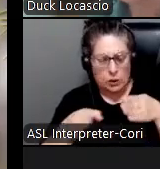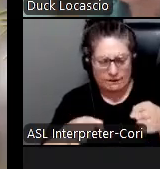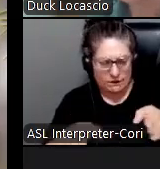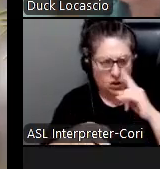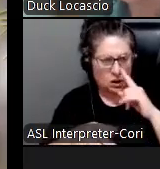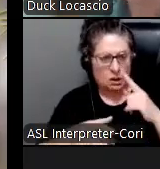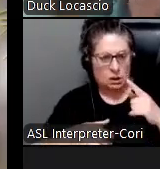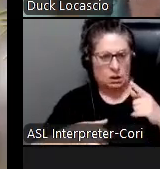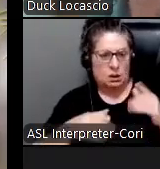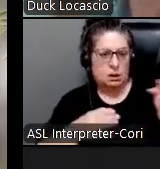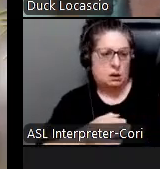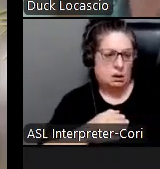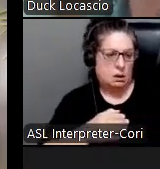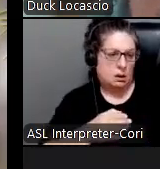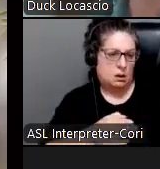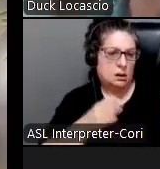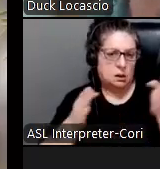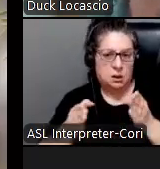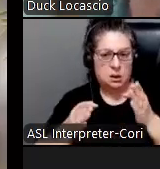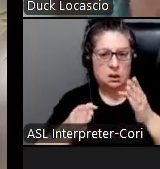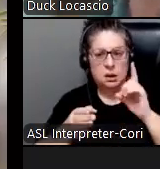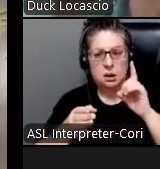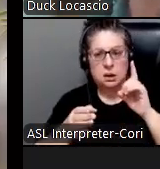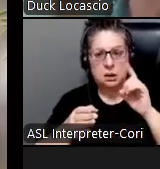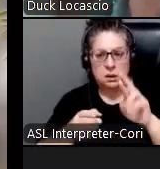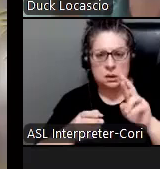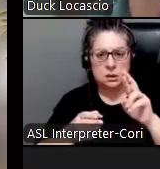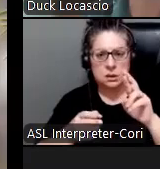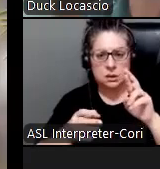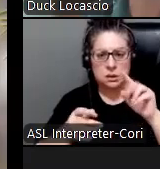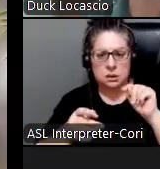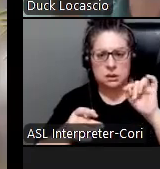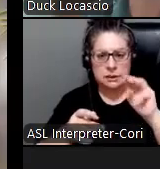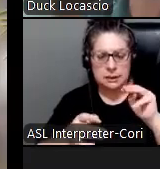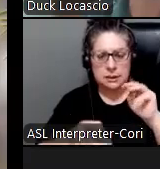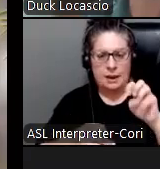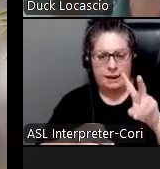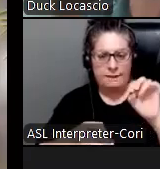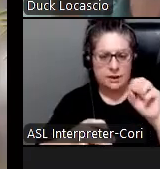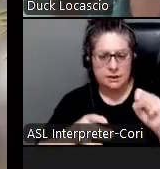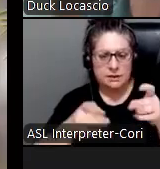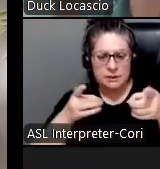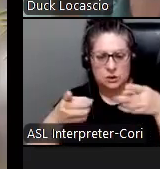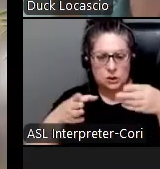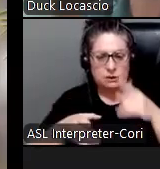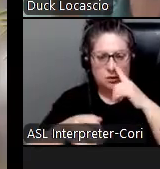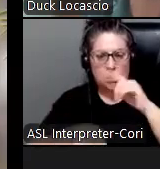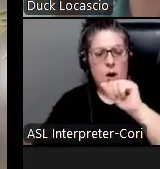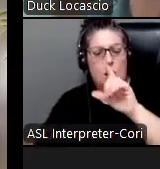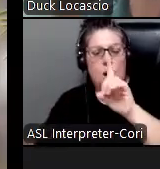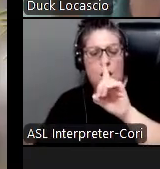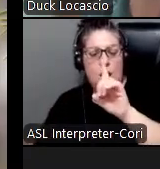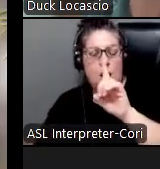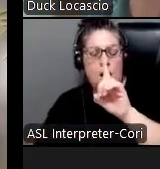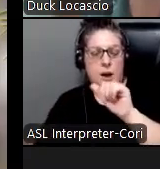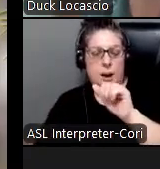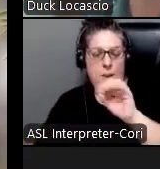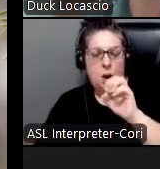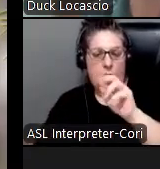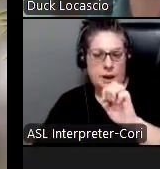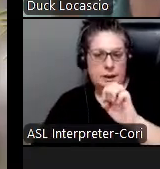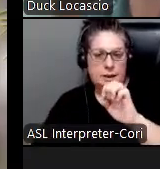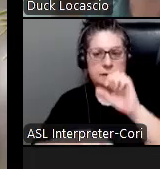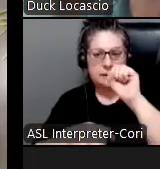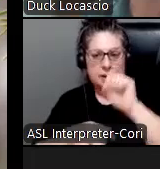Dr. Tim Evans is the director of land conservation with Audubon, South Carolina. Previously, he served